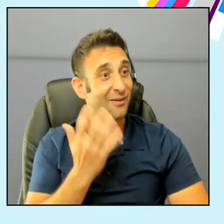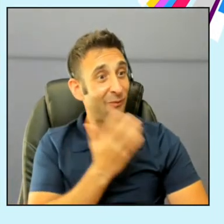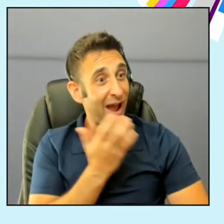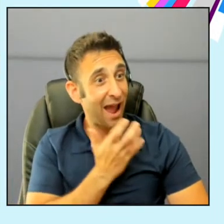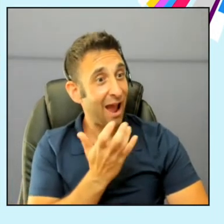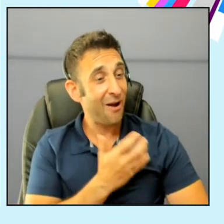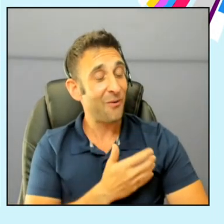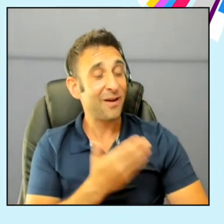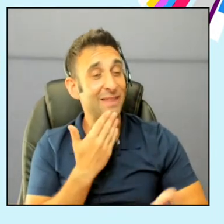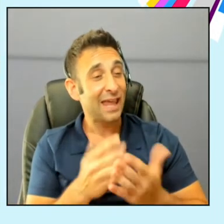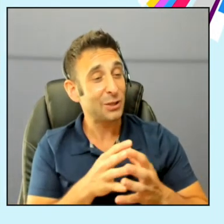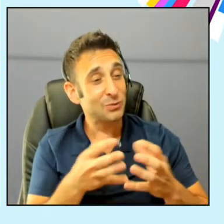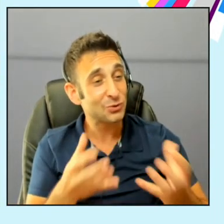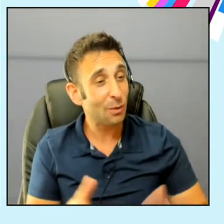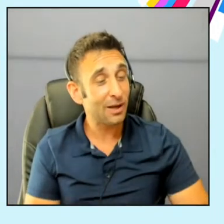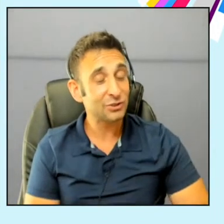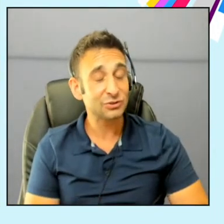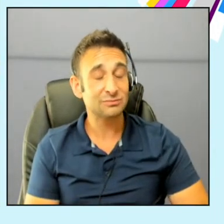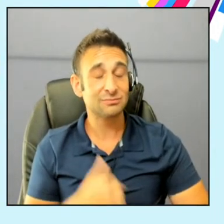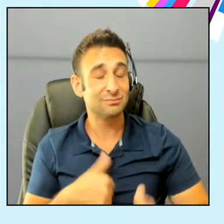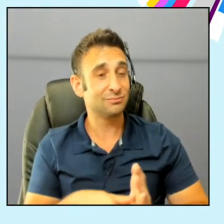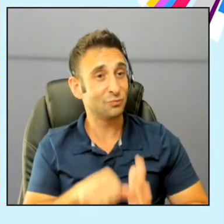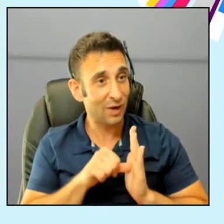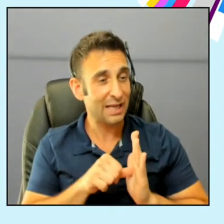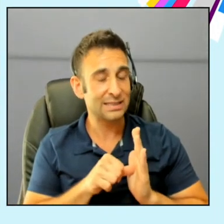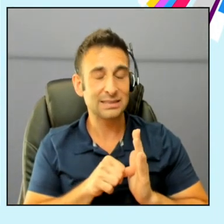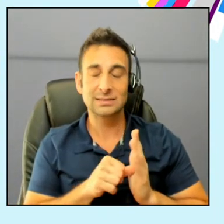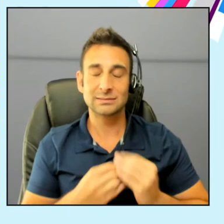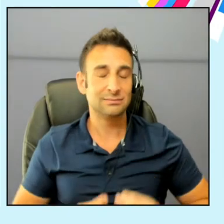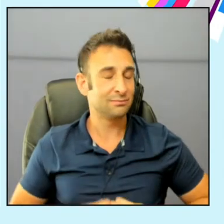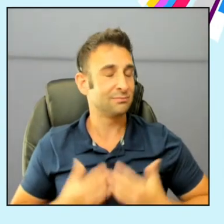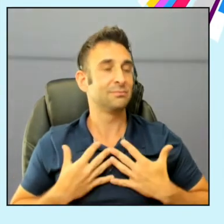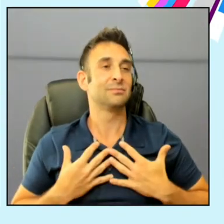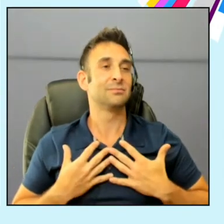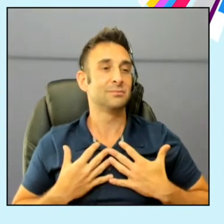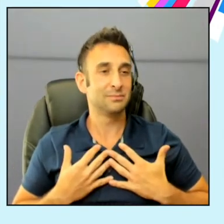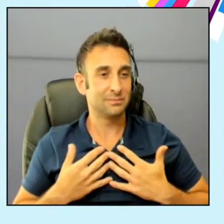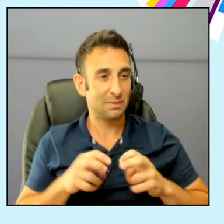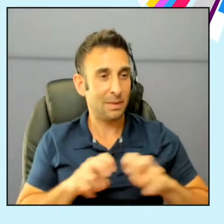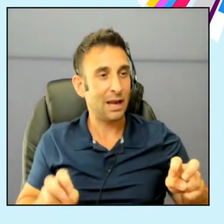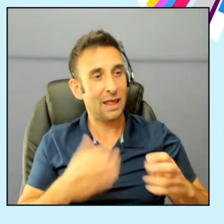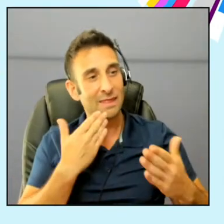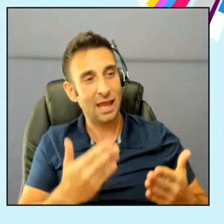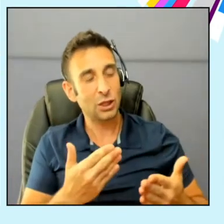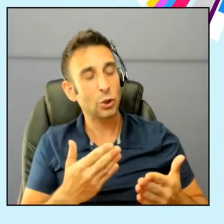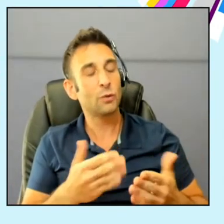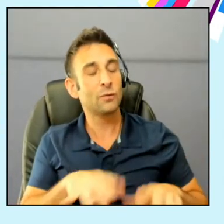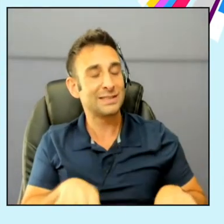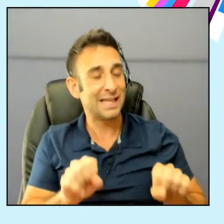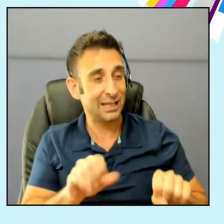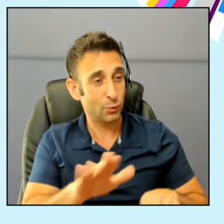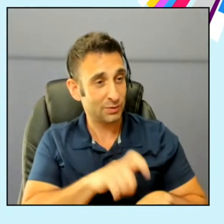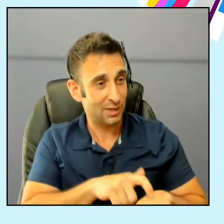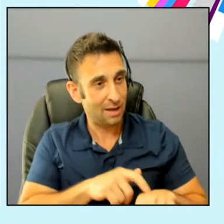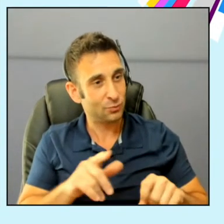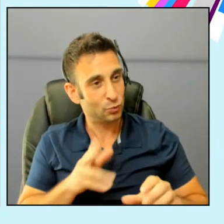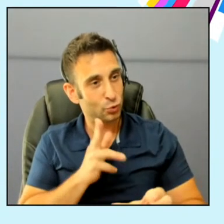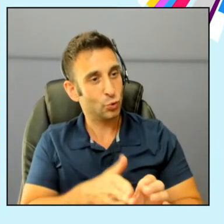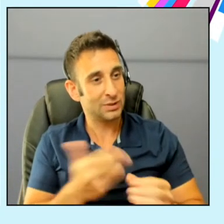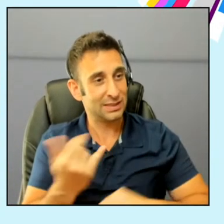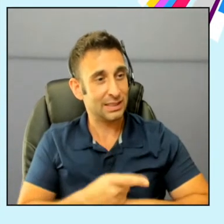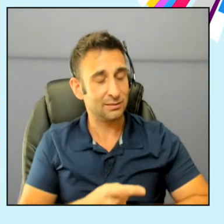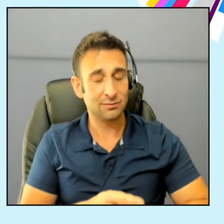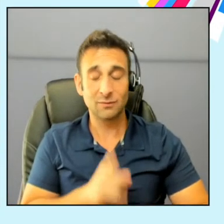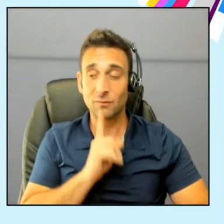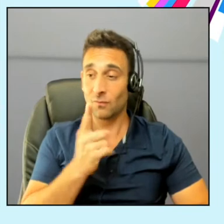much. What an impressive, enlightening panel. Thank you so much to our panelists for taking the time to join with us today. For me, this really serves as